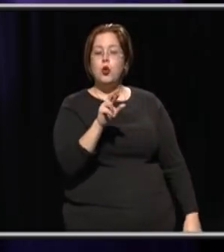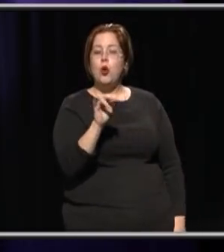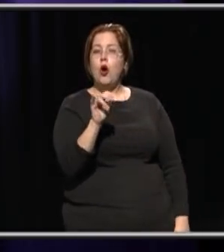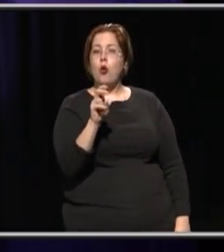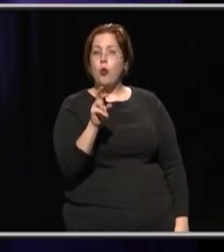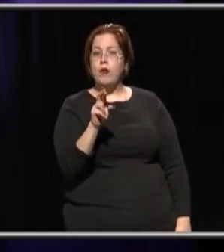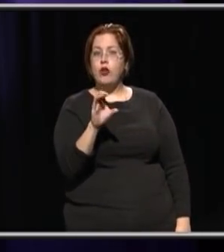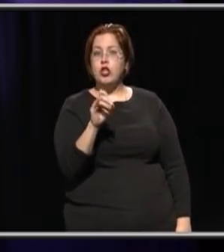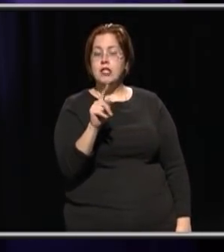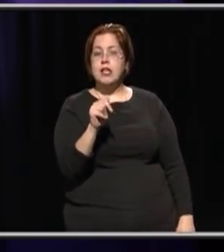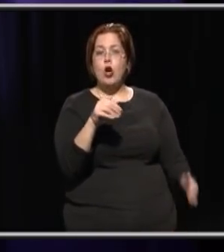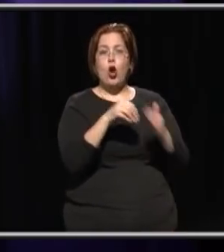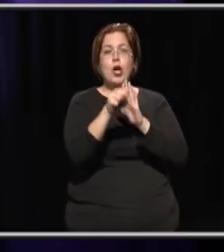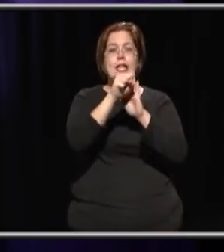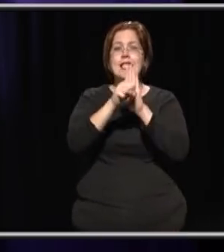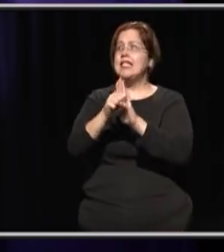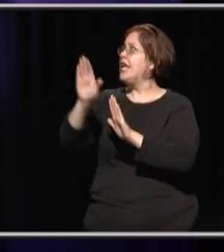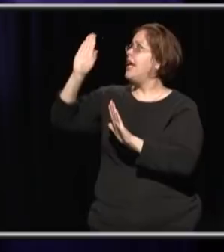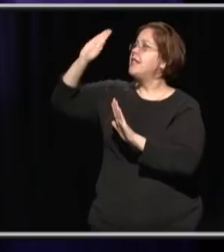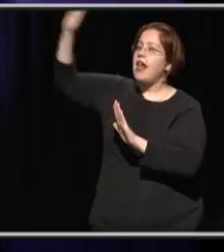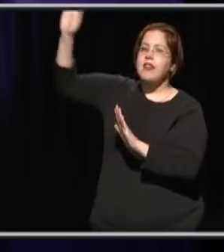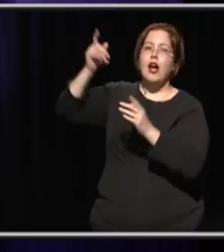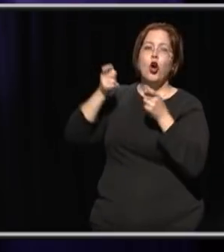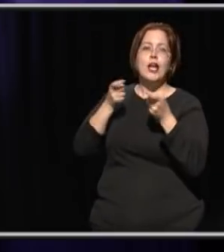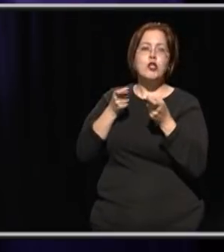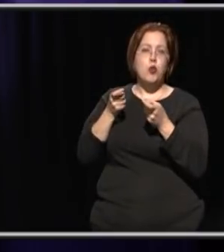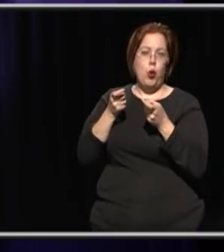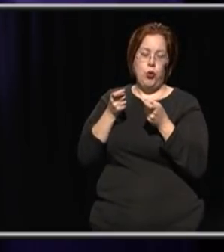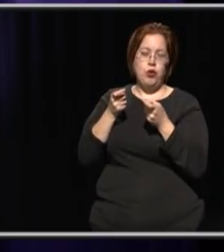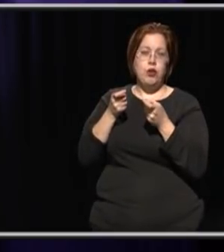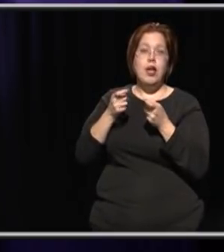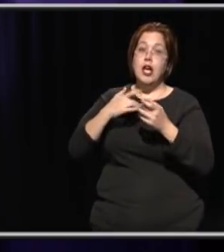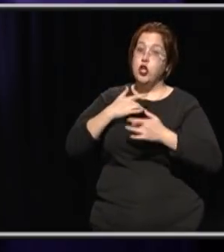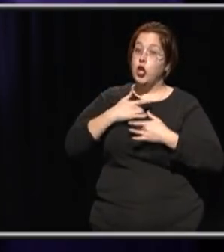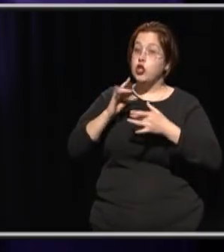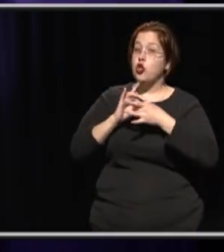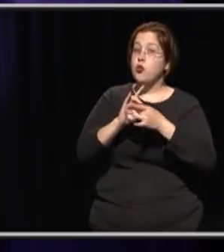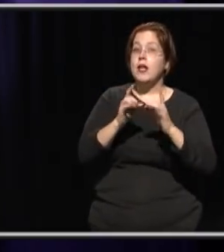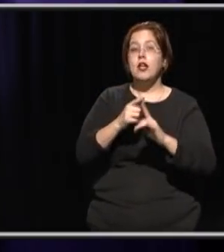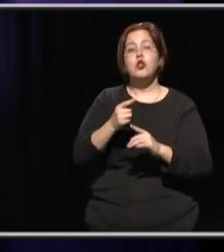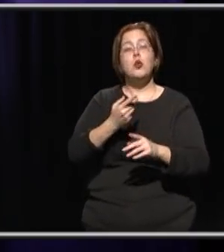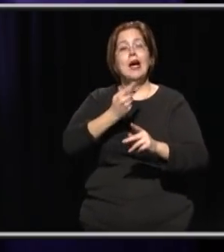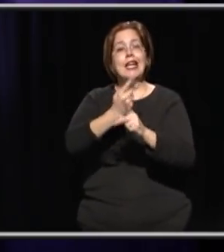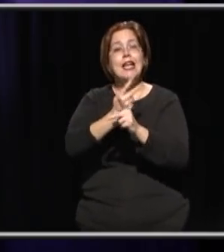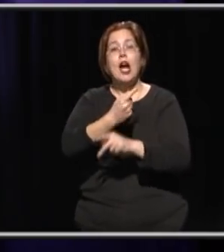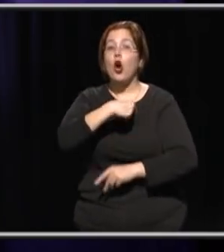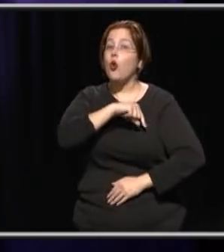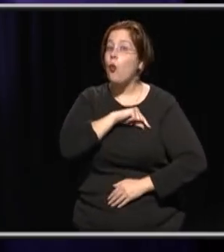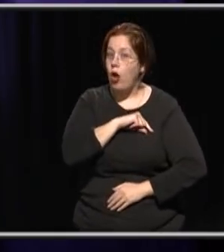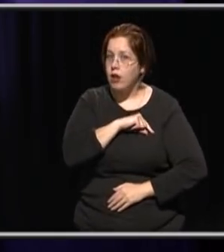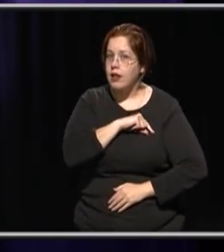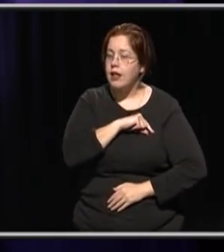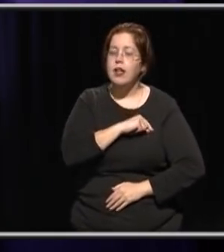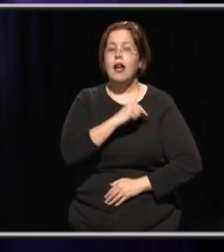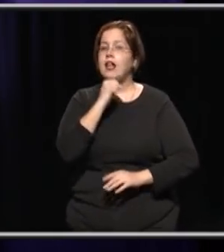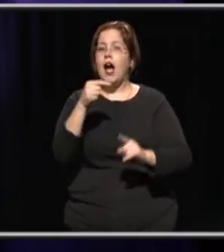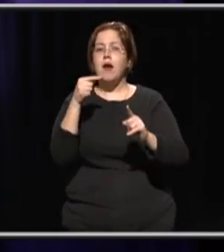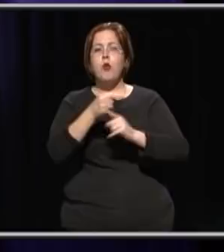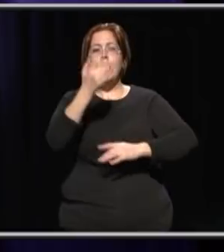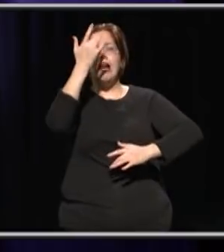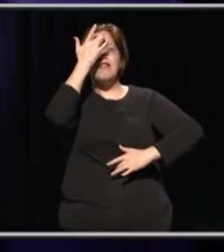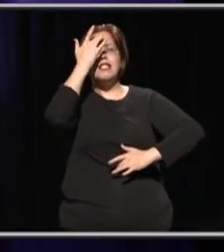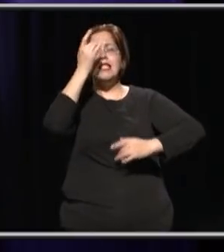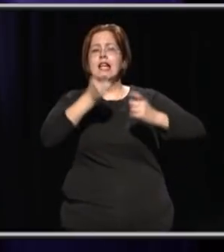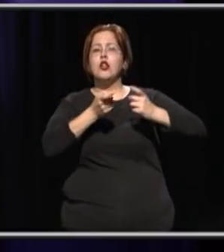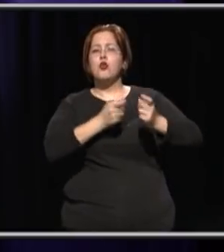fall into the state's jurisdiction. They are concerns about quality of care rather than about infection